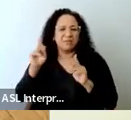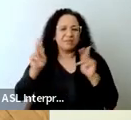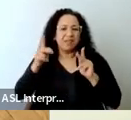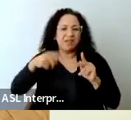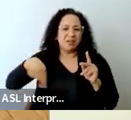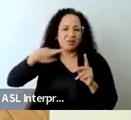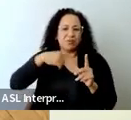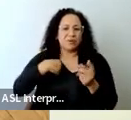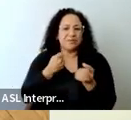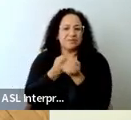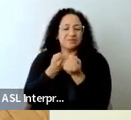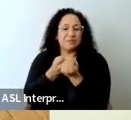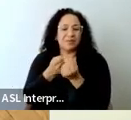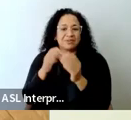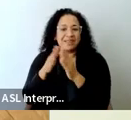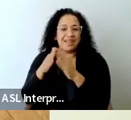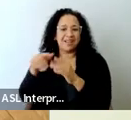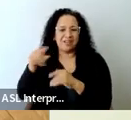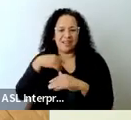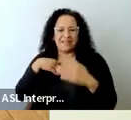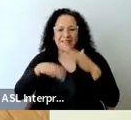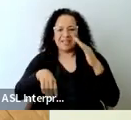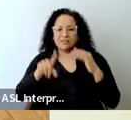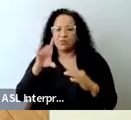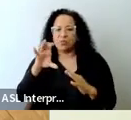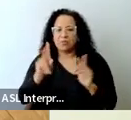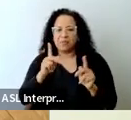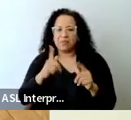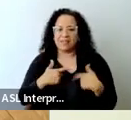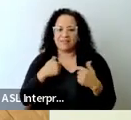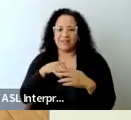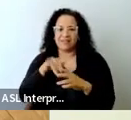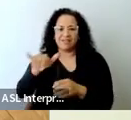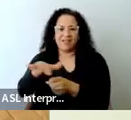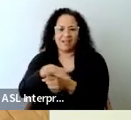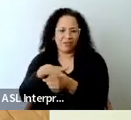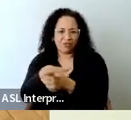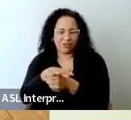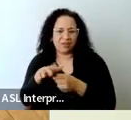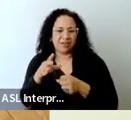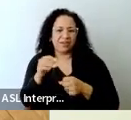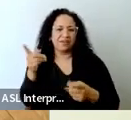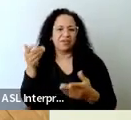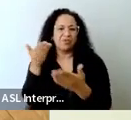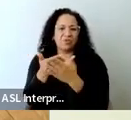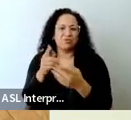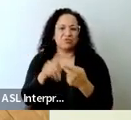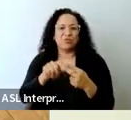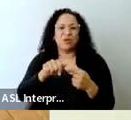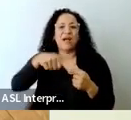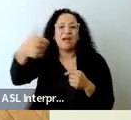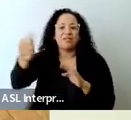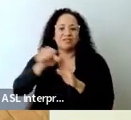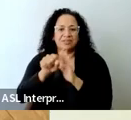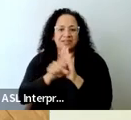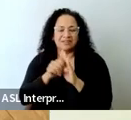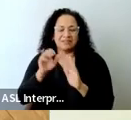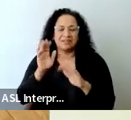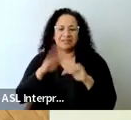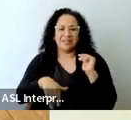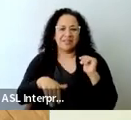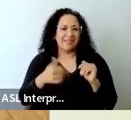we support, there's less than 100 people living in that area. And they're closer to other states than they are to